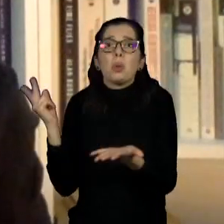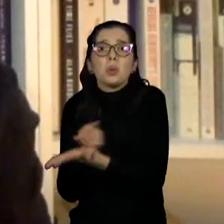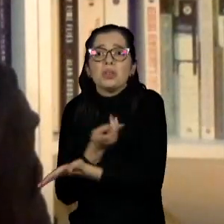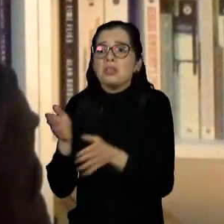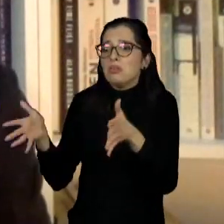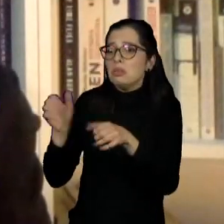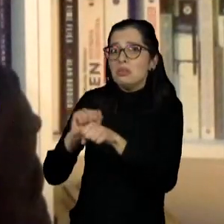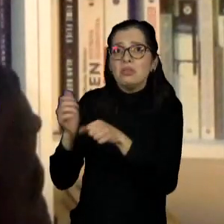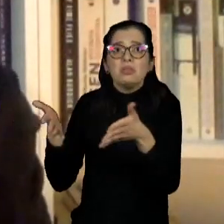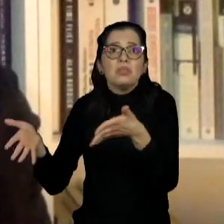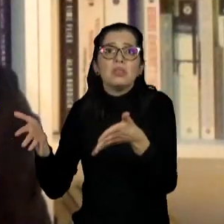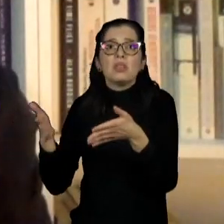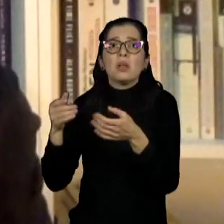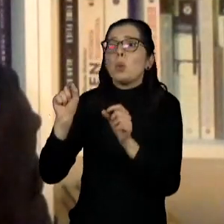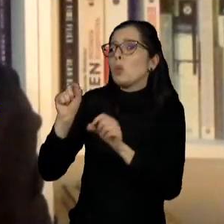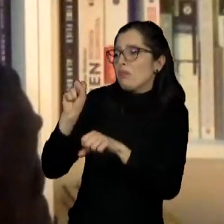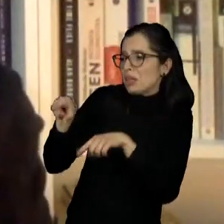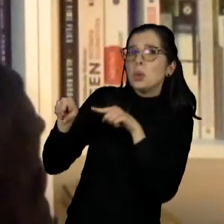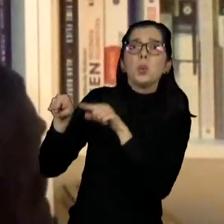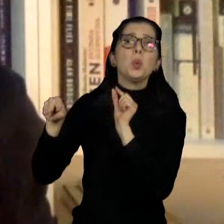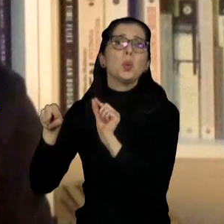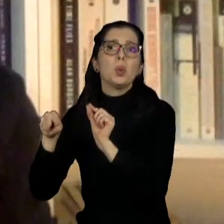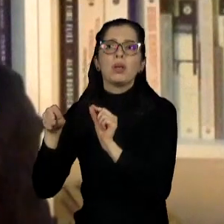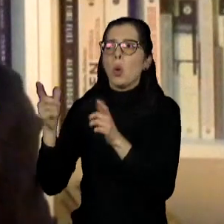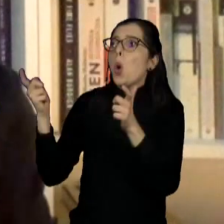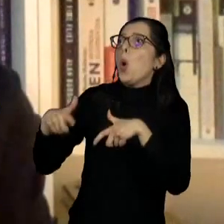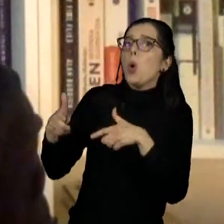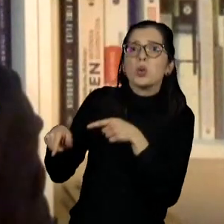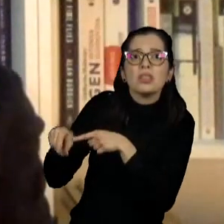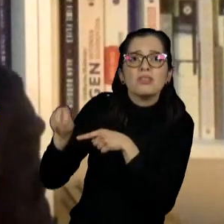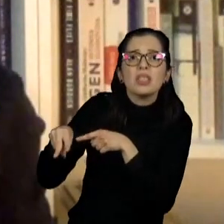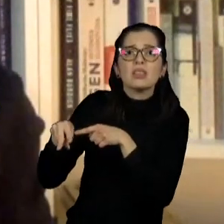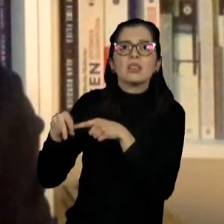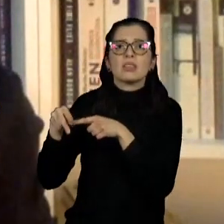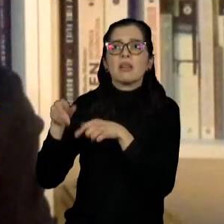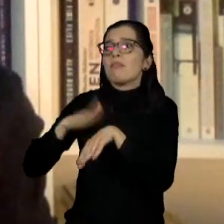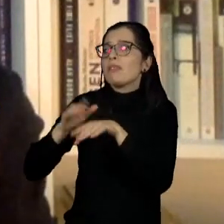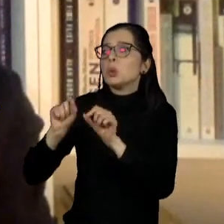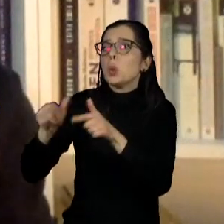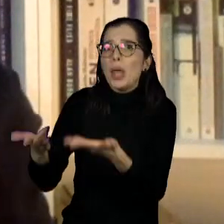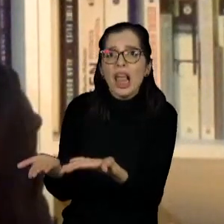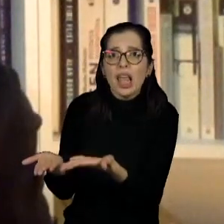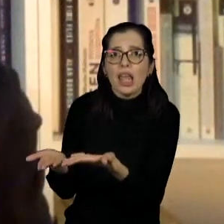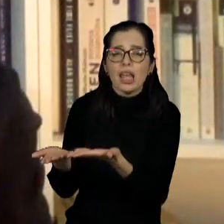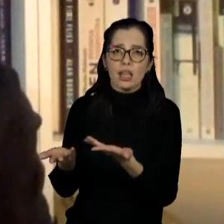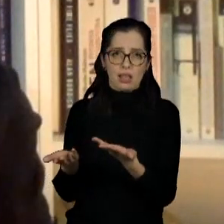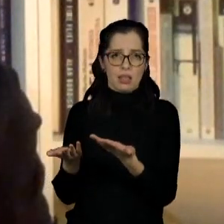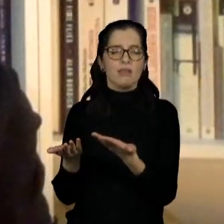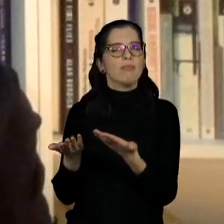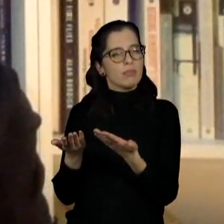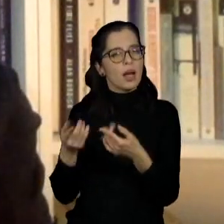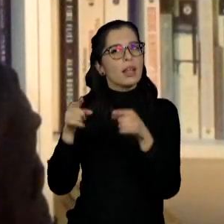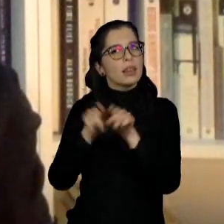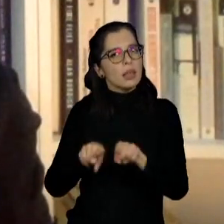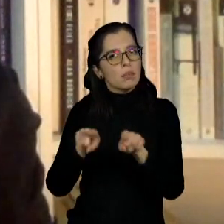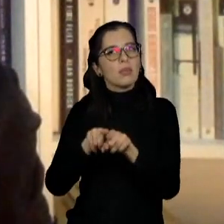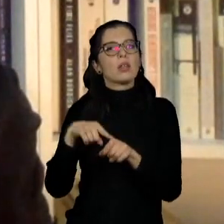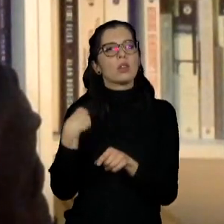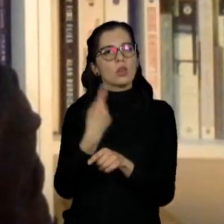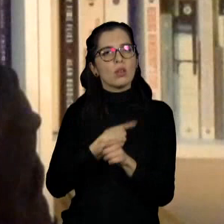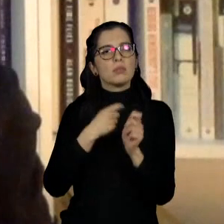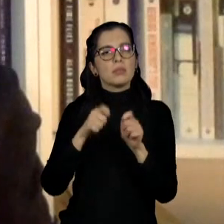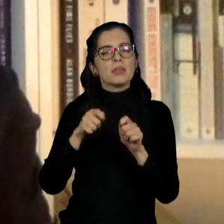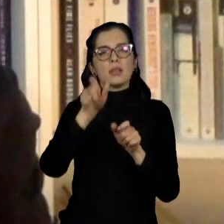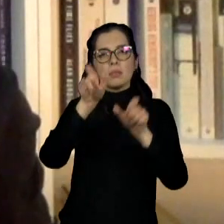pandemic happened. What is this virus? Where did it come from? What is it going to do to us? So, in fact,